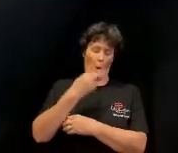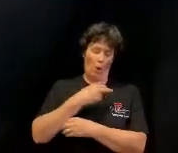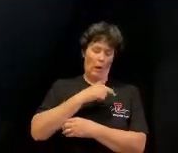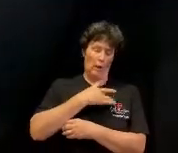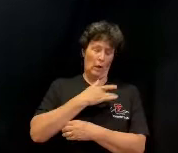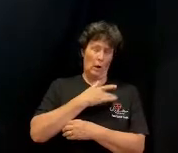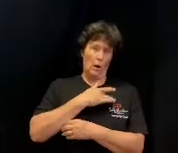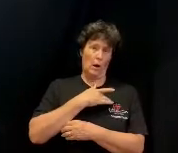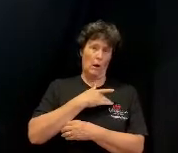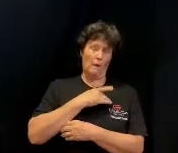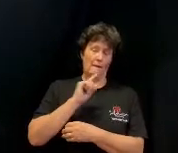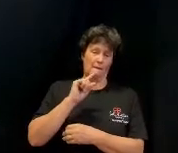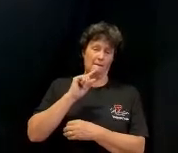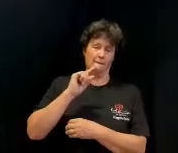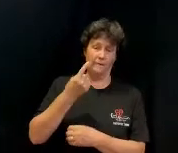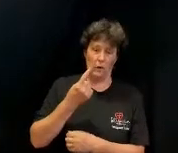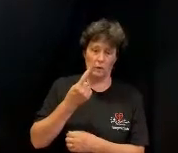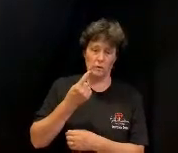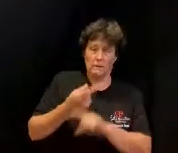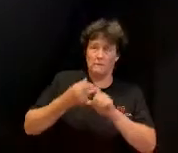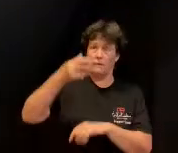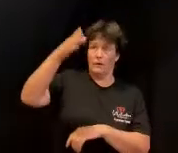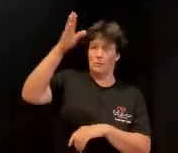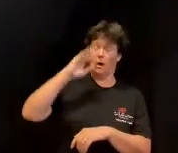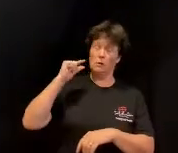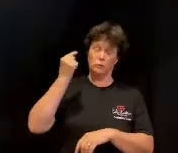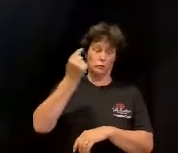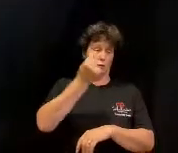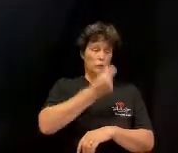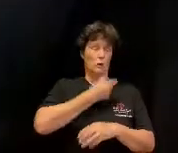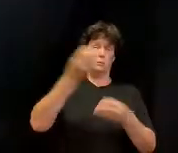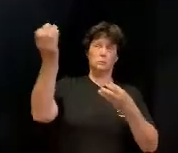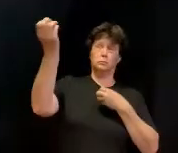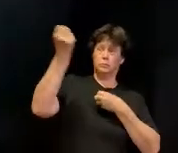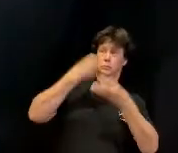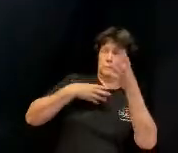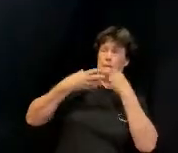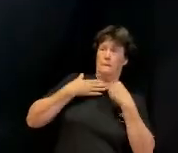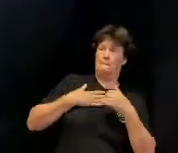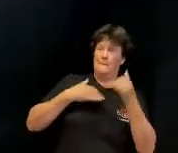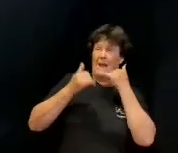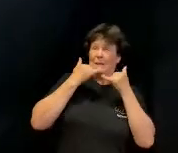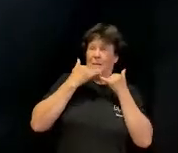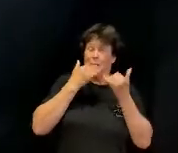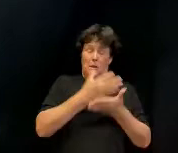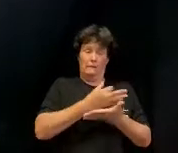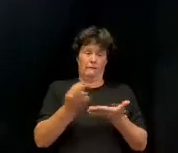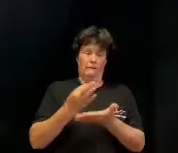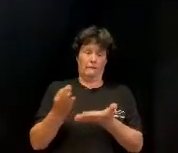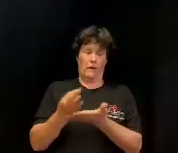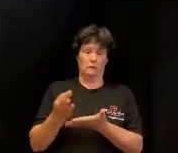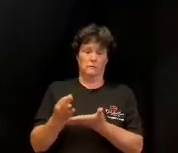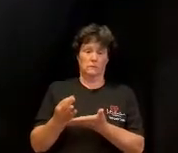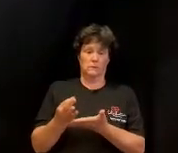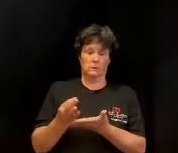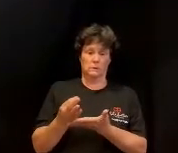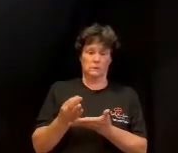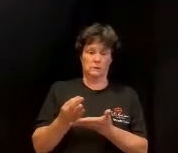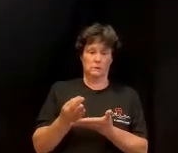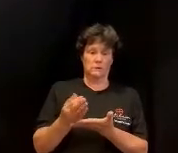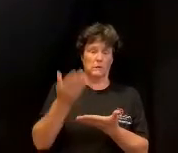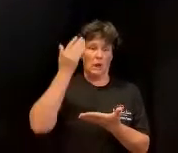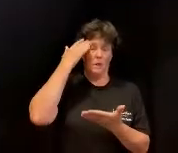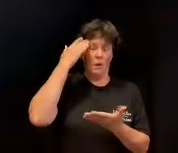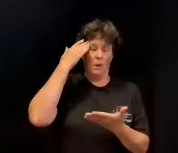has been extended to your own life and your own failures and mess ups and screw ups and stumbles. And it helps us.